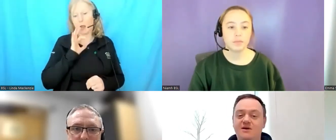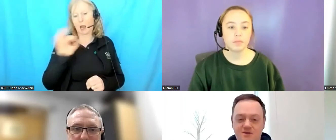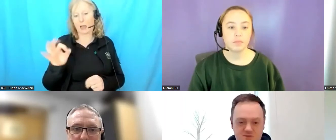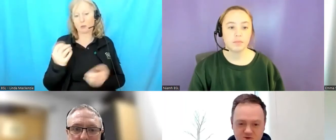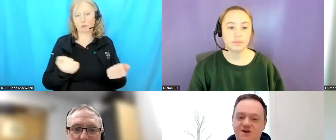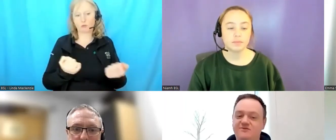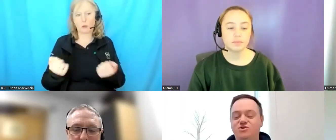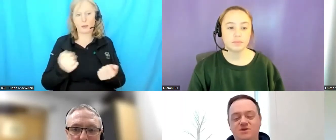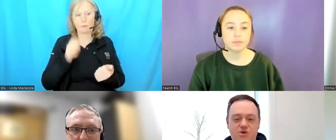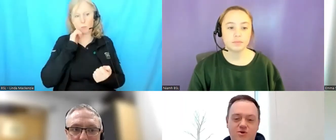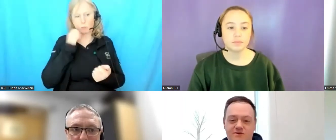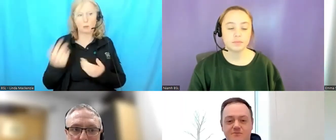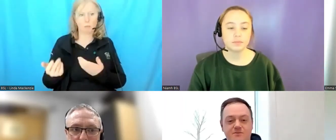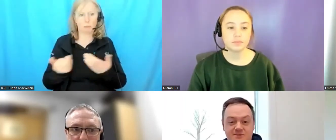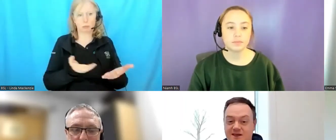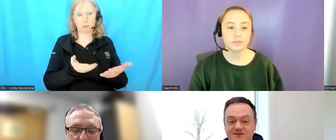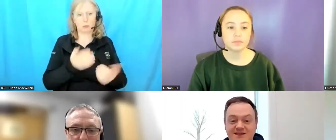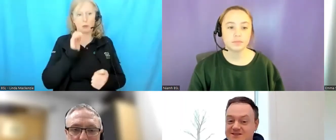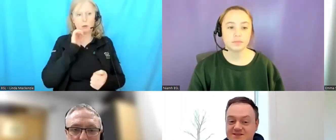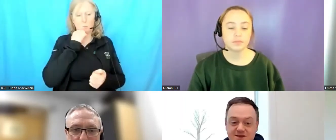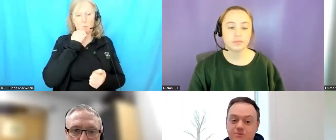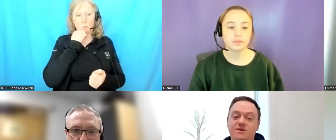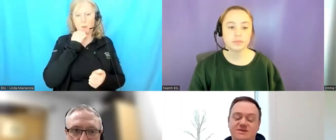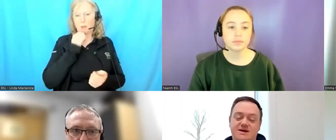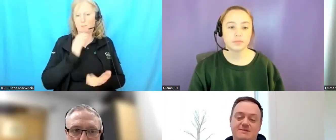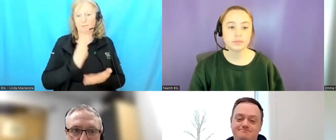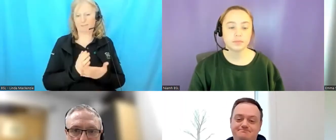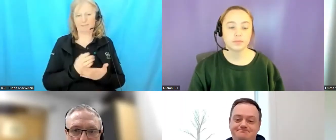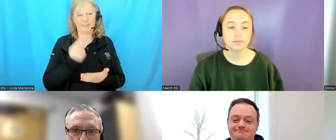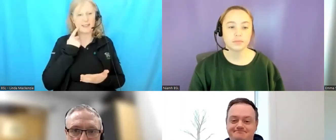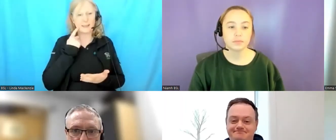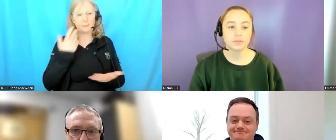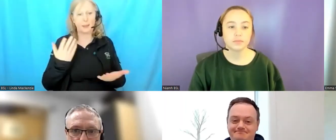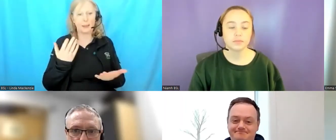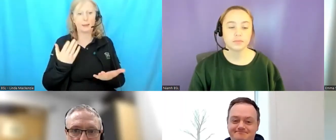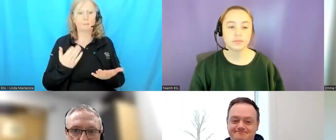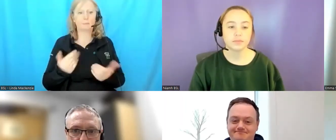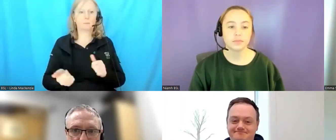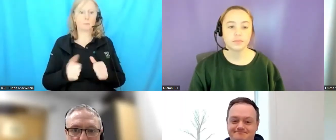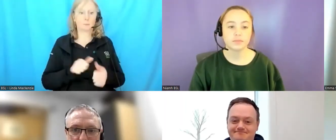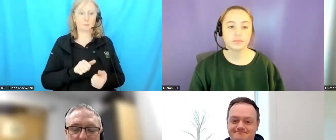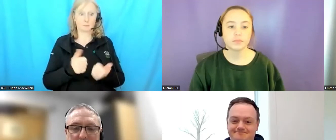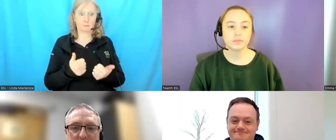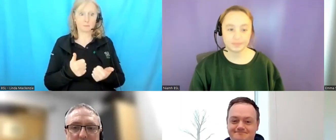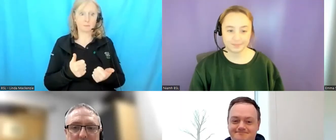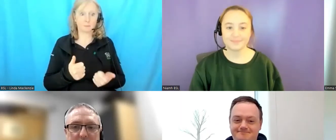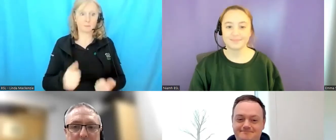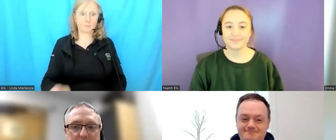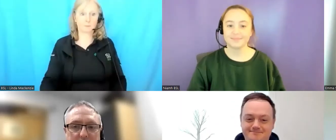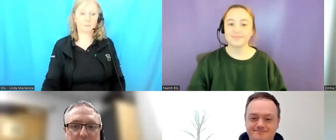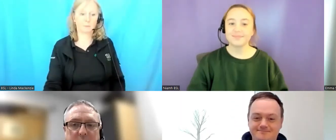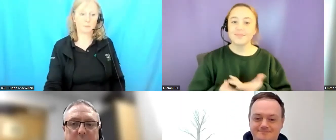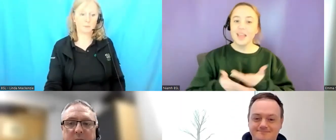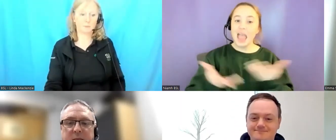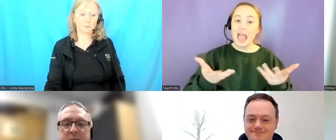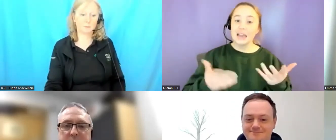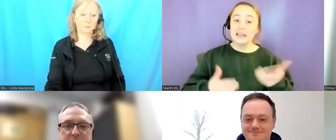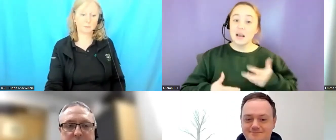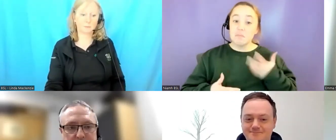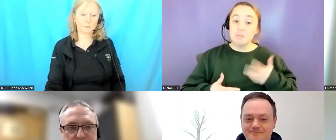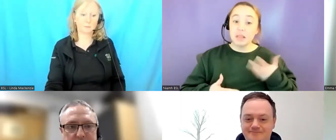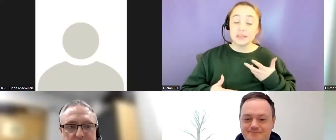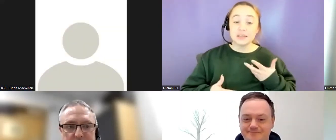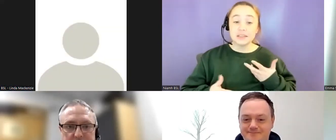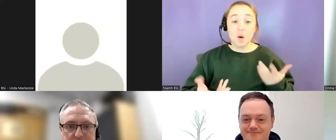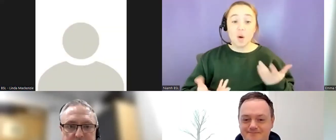driver should deploy the ramp. It's as simple as that. Yeah, and any complaints or feedback that we ever get from customers